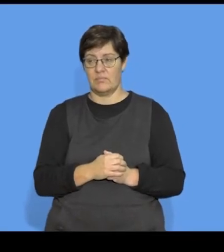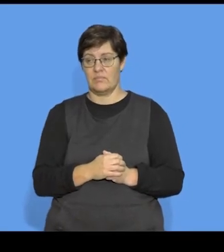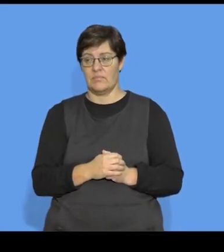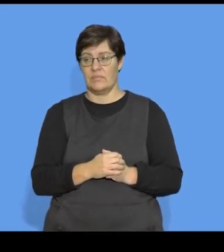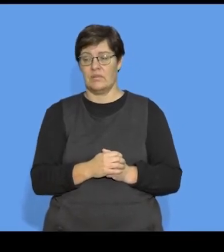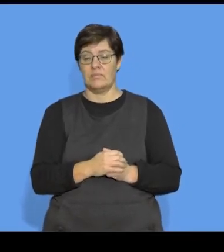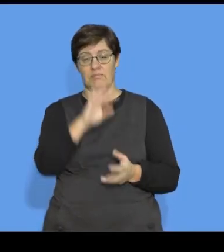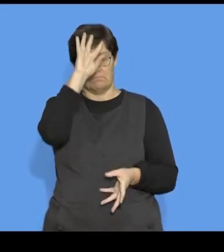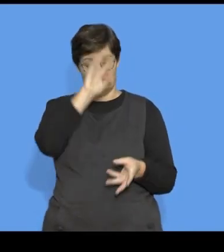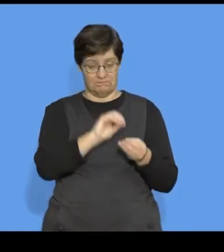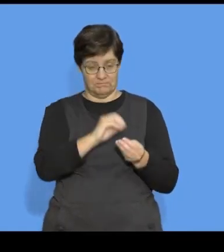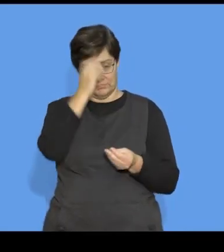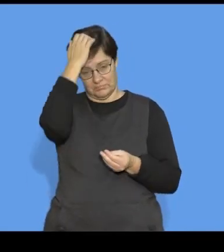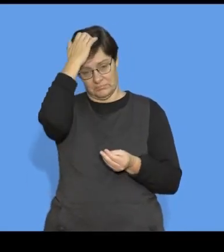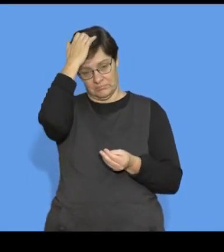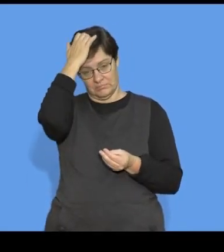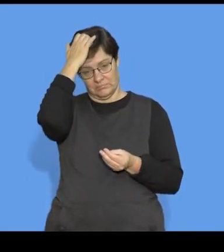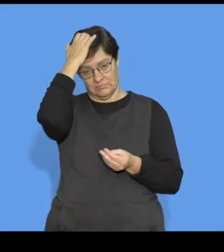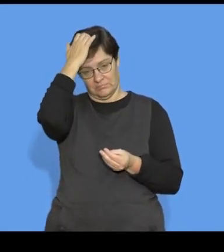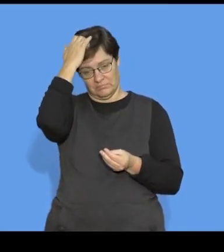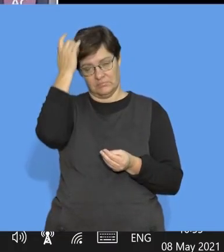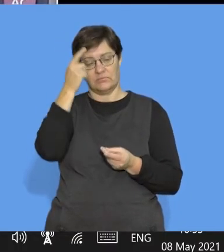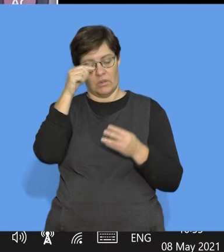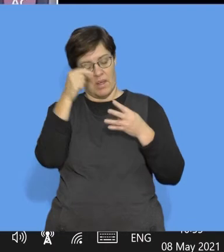8,700. There's my new. So in other words, you now